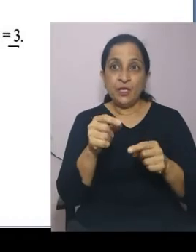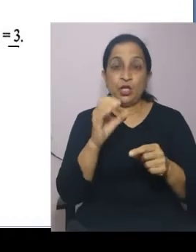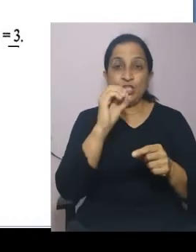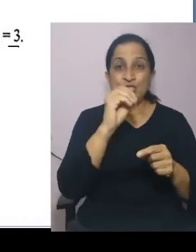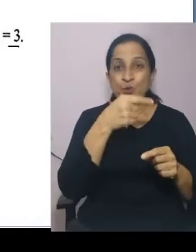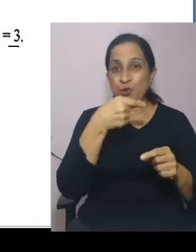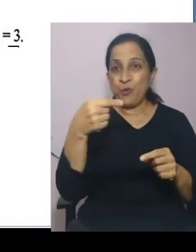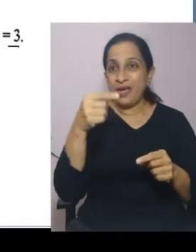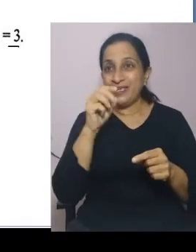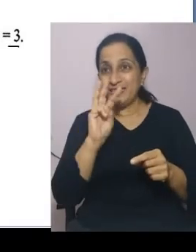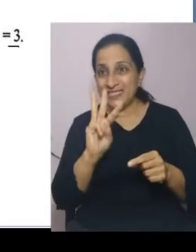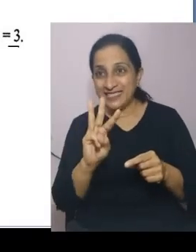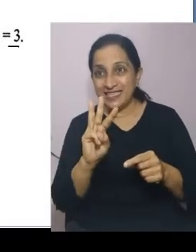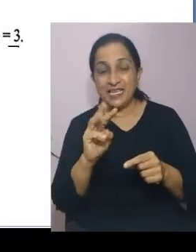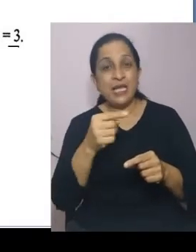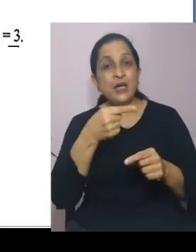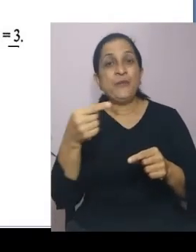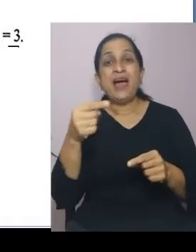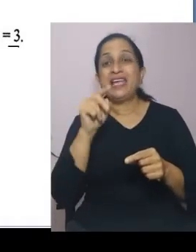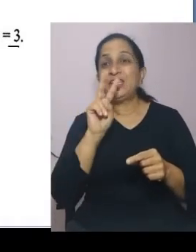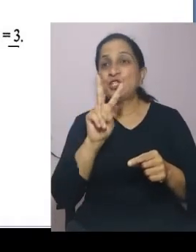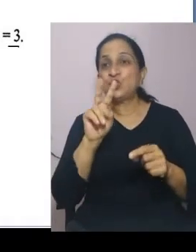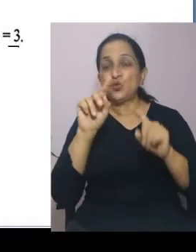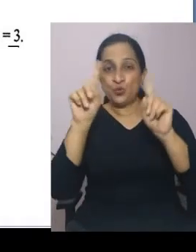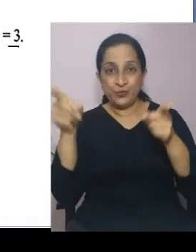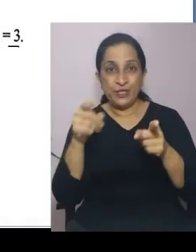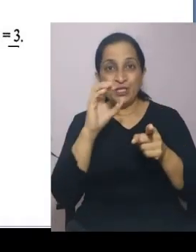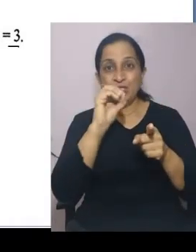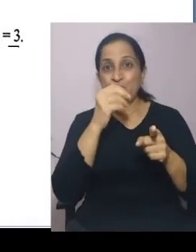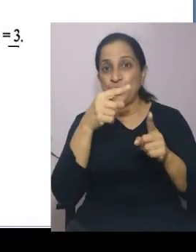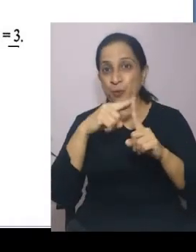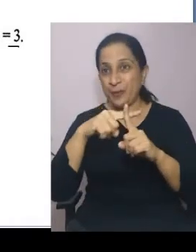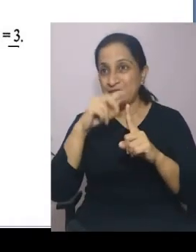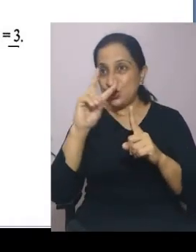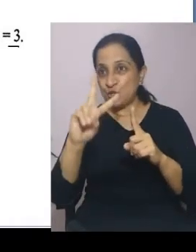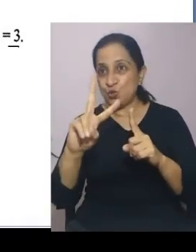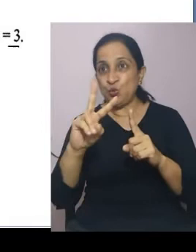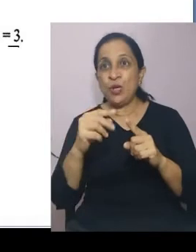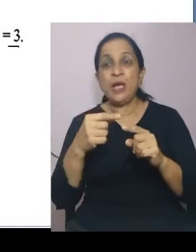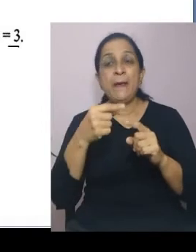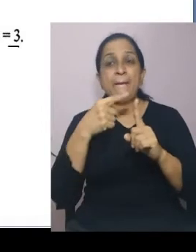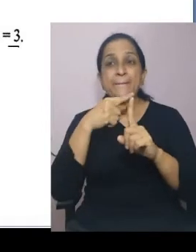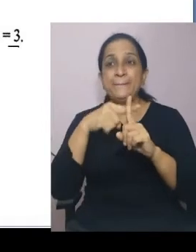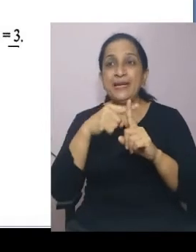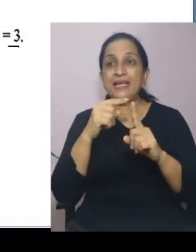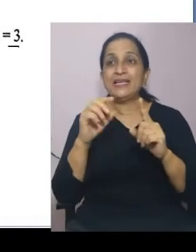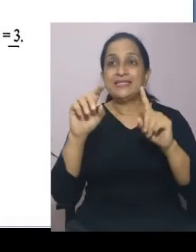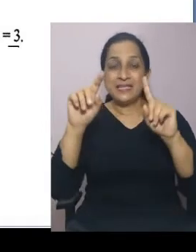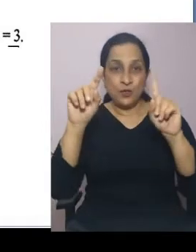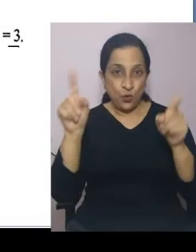first row, leave out the first row and take supposing element 1, then it is,